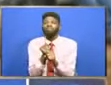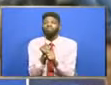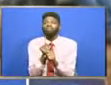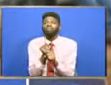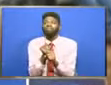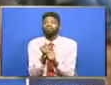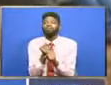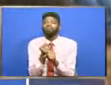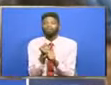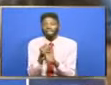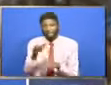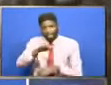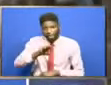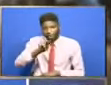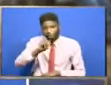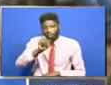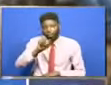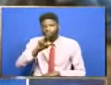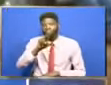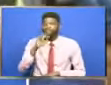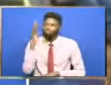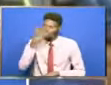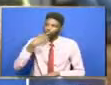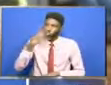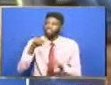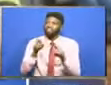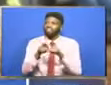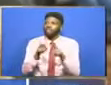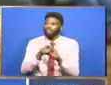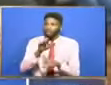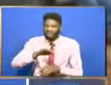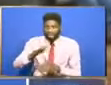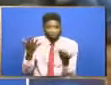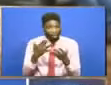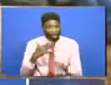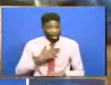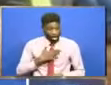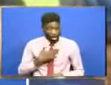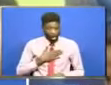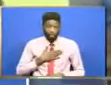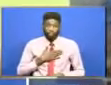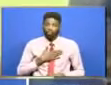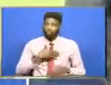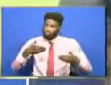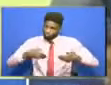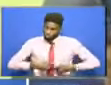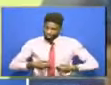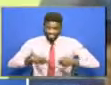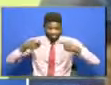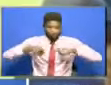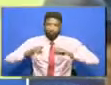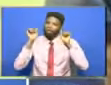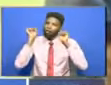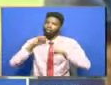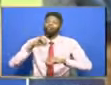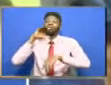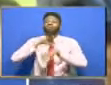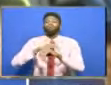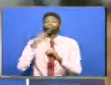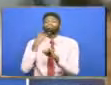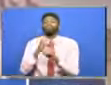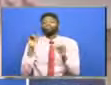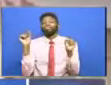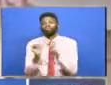ambao unapendeka, munji ambao pia vijana wetu wanaweza kuwa wanapata kazi kwa